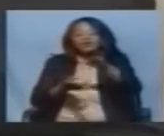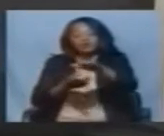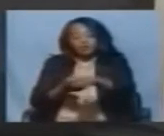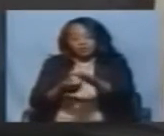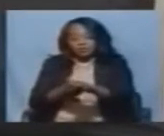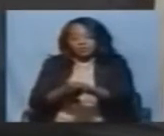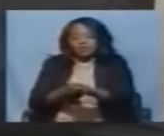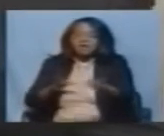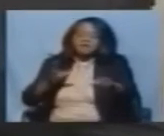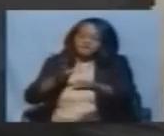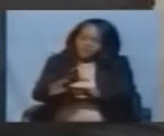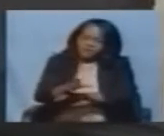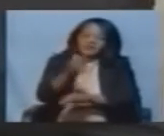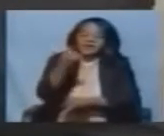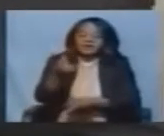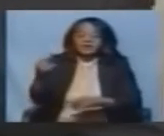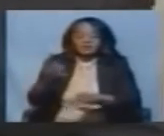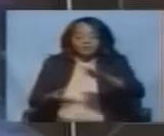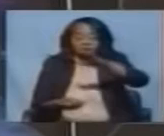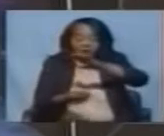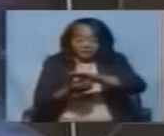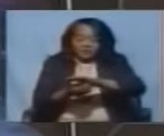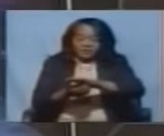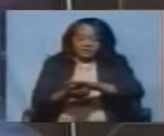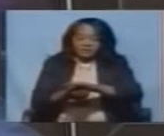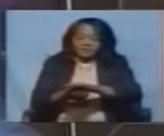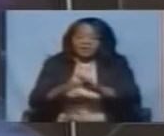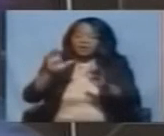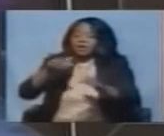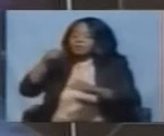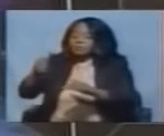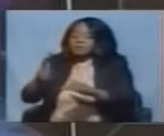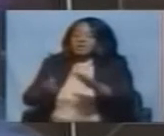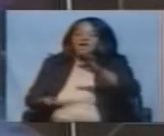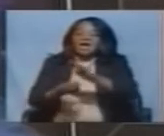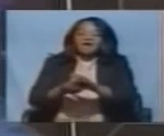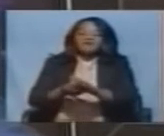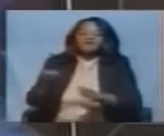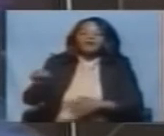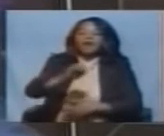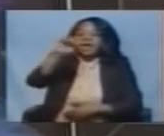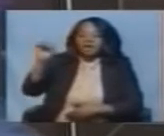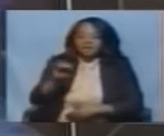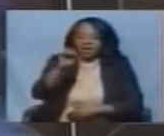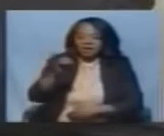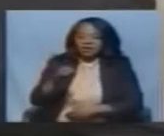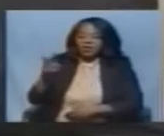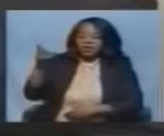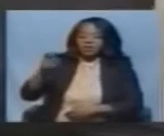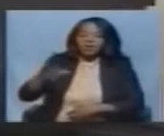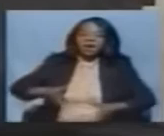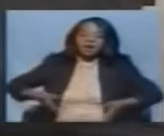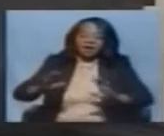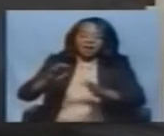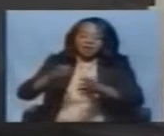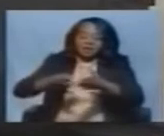issue of affiliate. Look, you cannot be an affiliate forever. Because you're an engineer, we allowed you to work, because